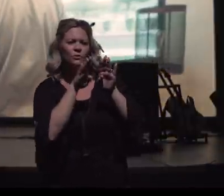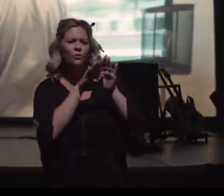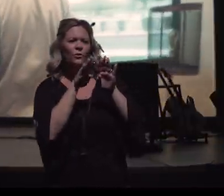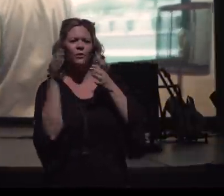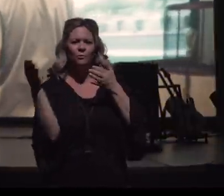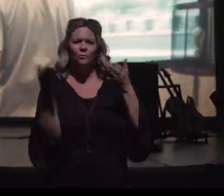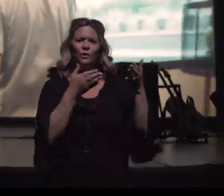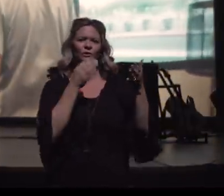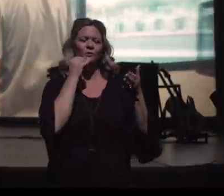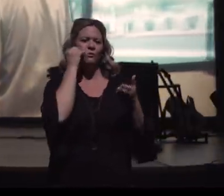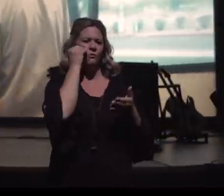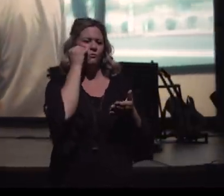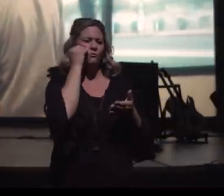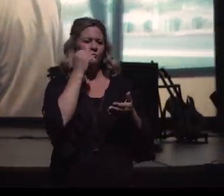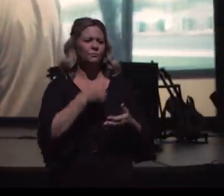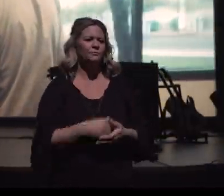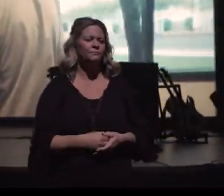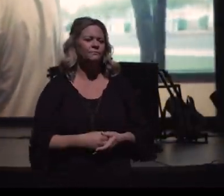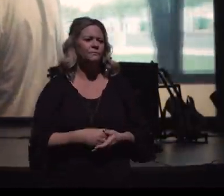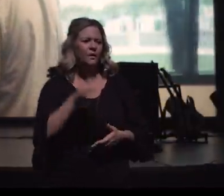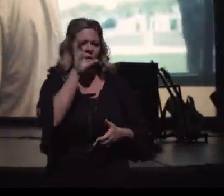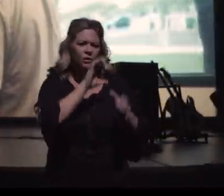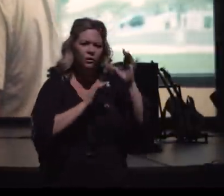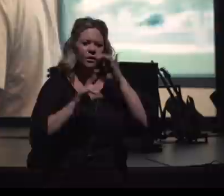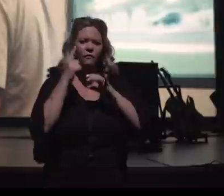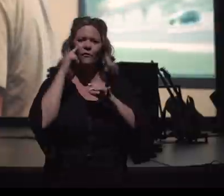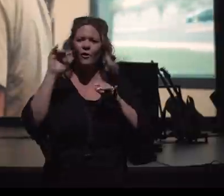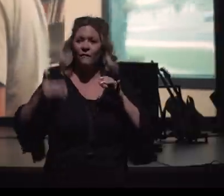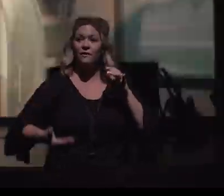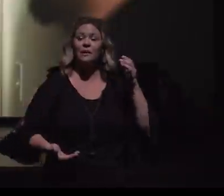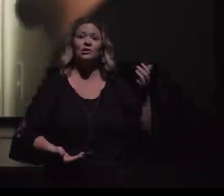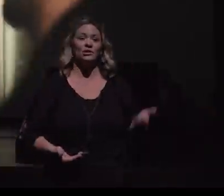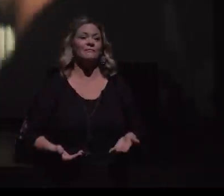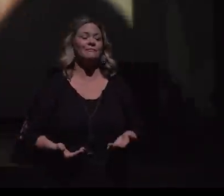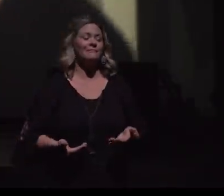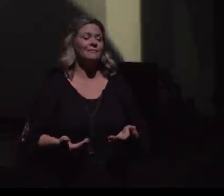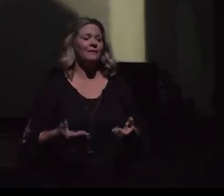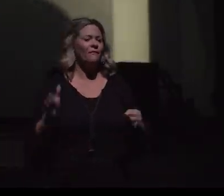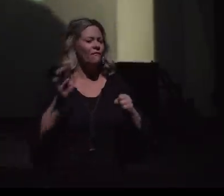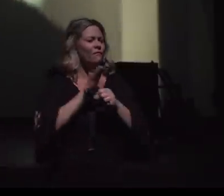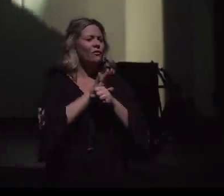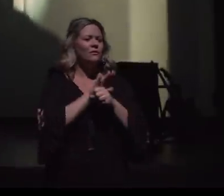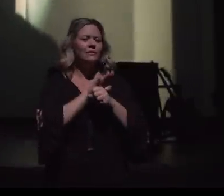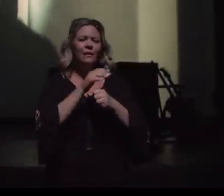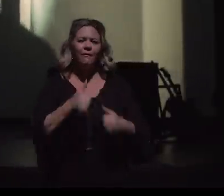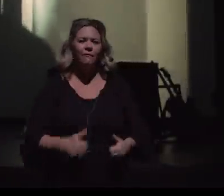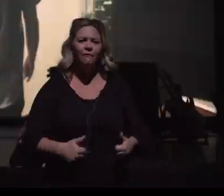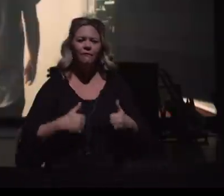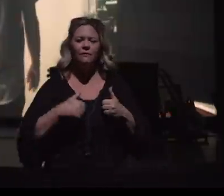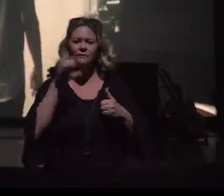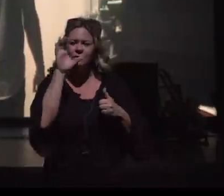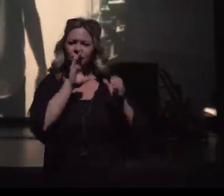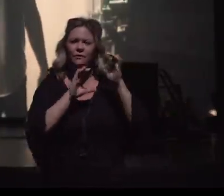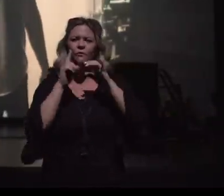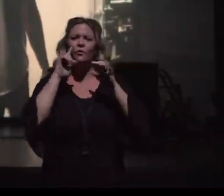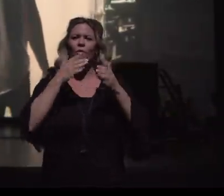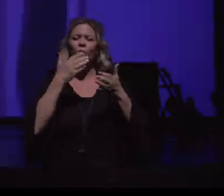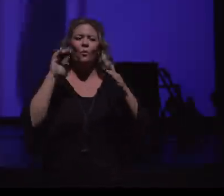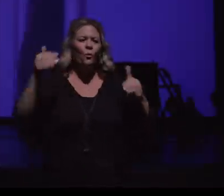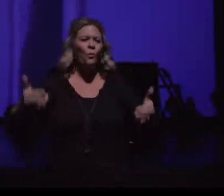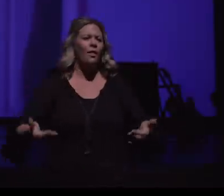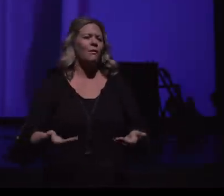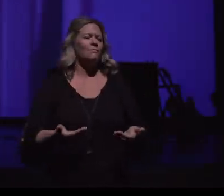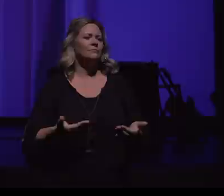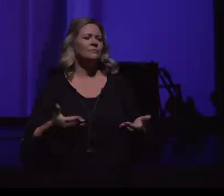brings you home. Looking for the invitation, fullness of a life, of welcome arms